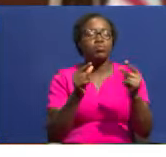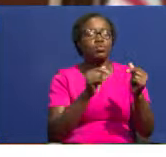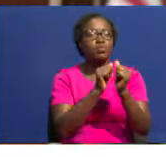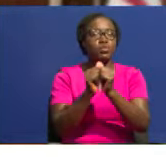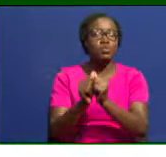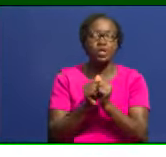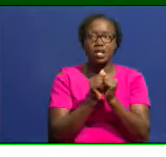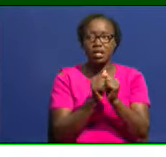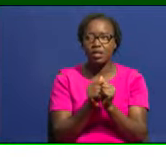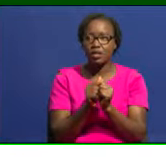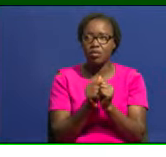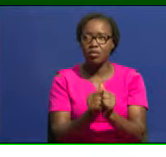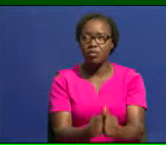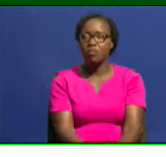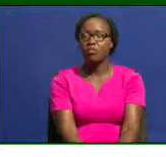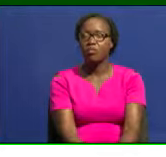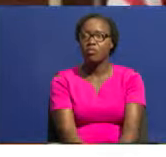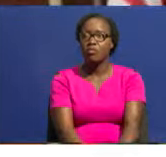together